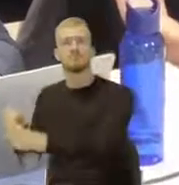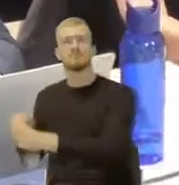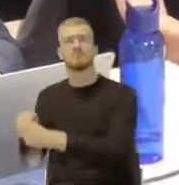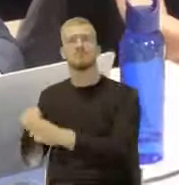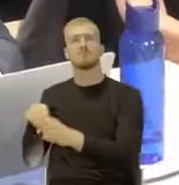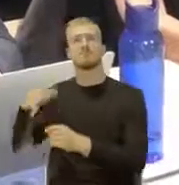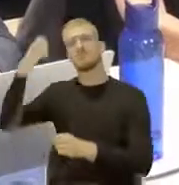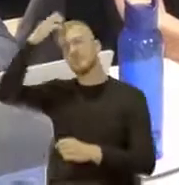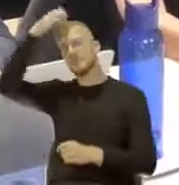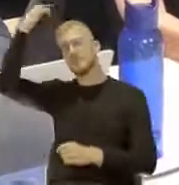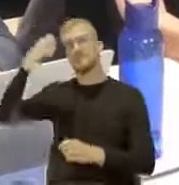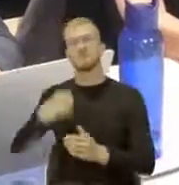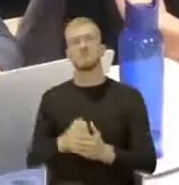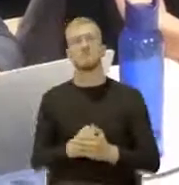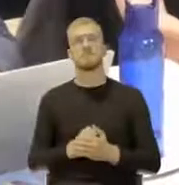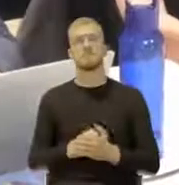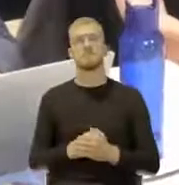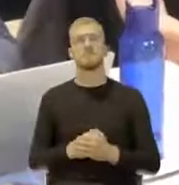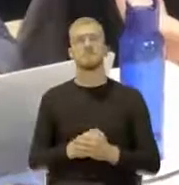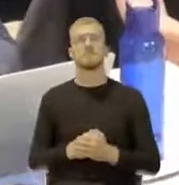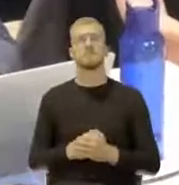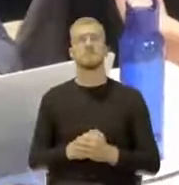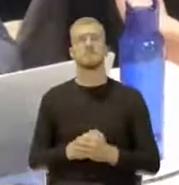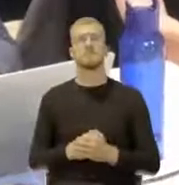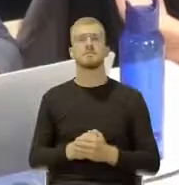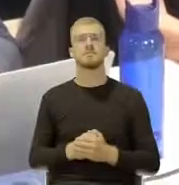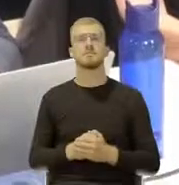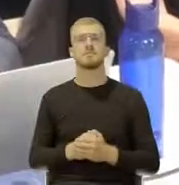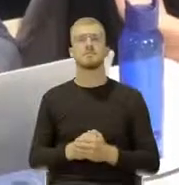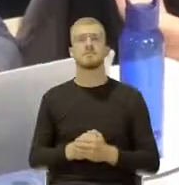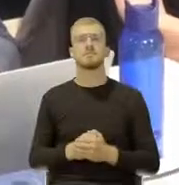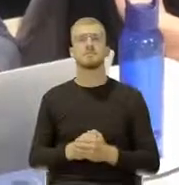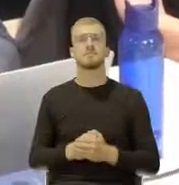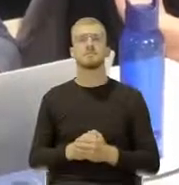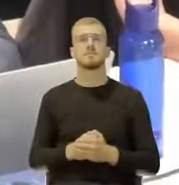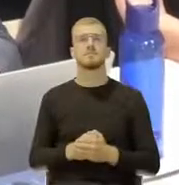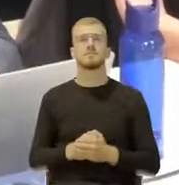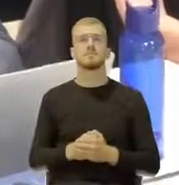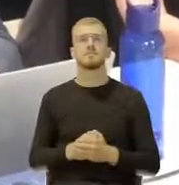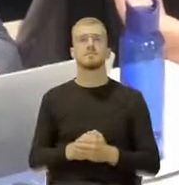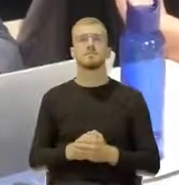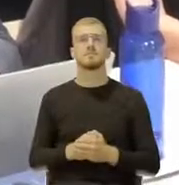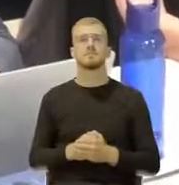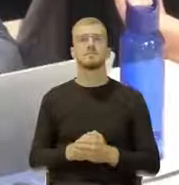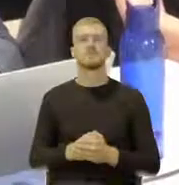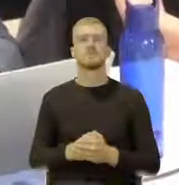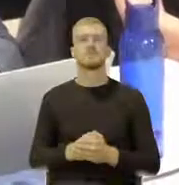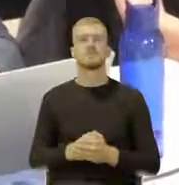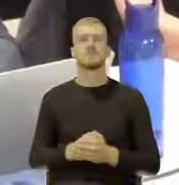investments of our budget to 50% to projects directly at local governments